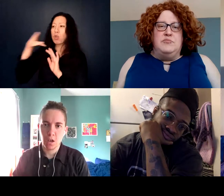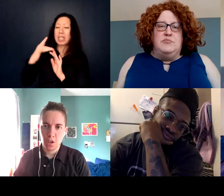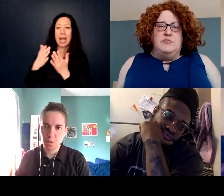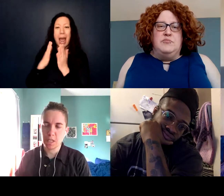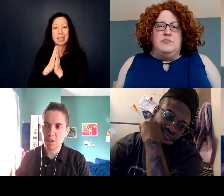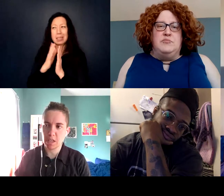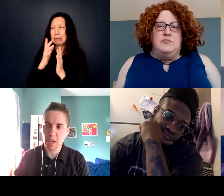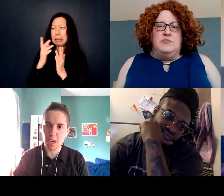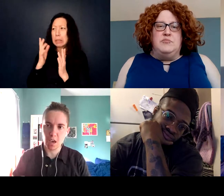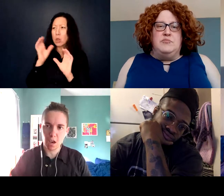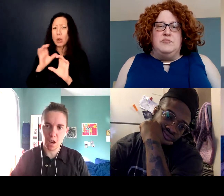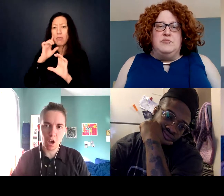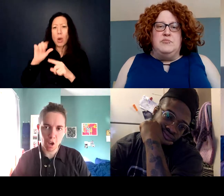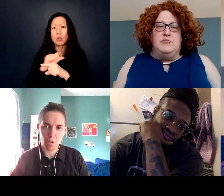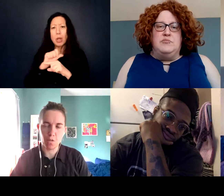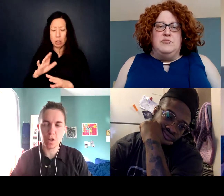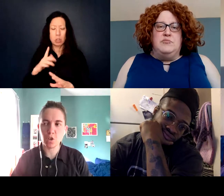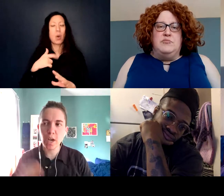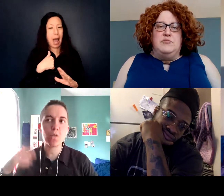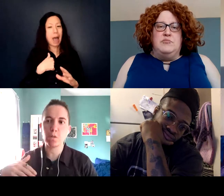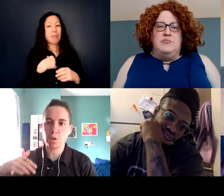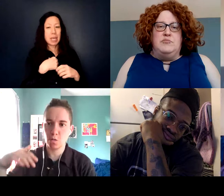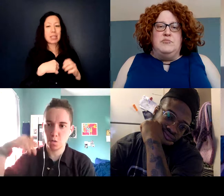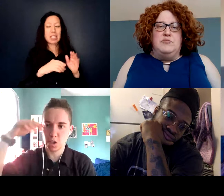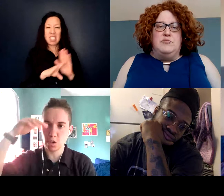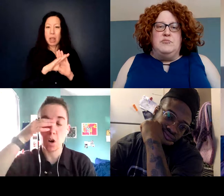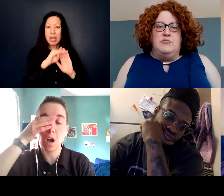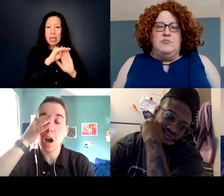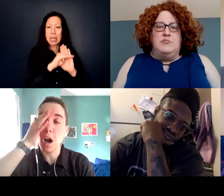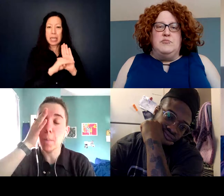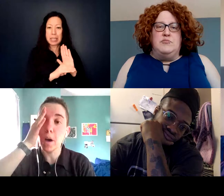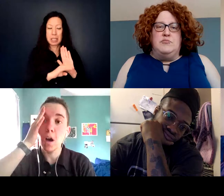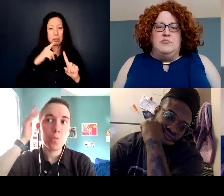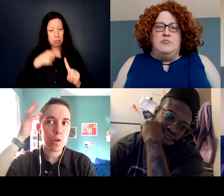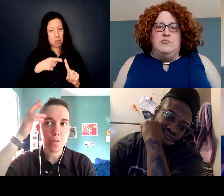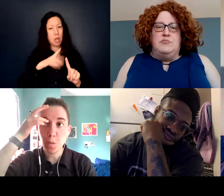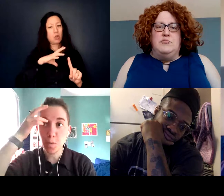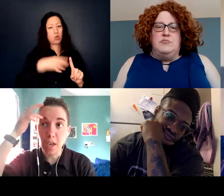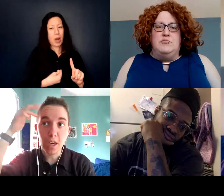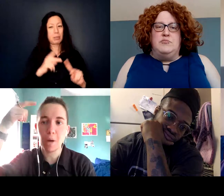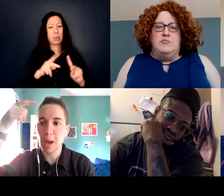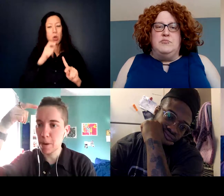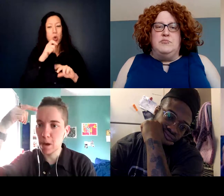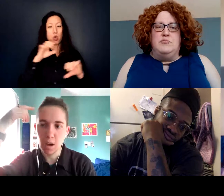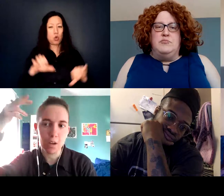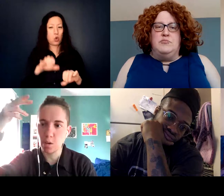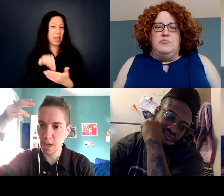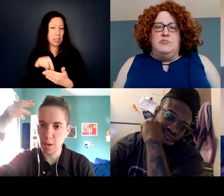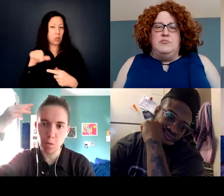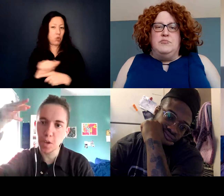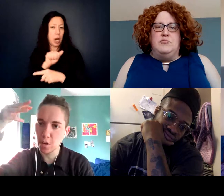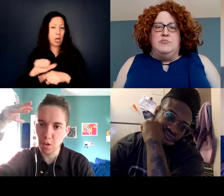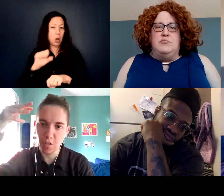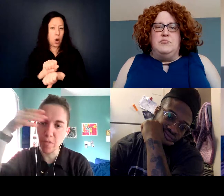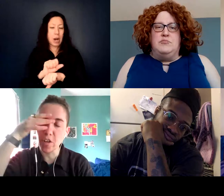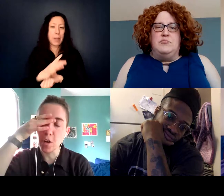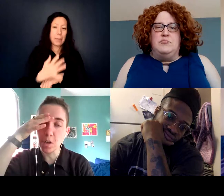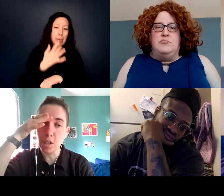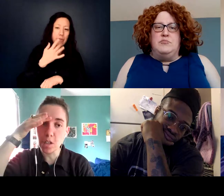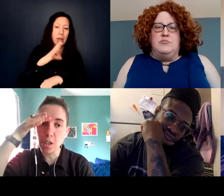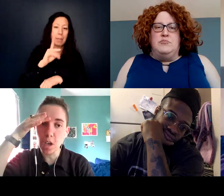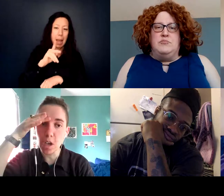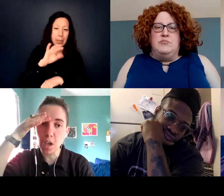list specifically of trans folks who do this work, preferably BIPOC and or disabled and